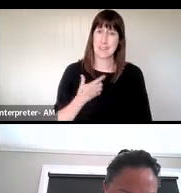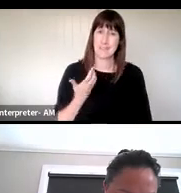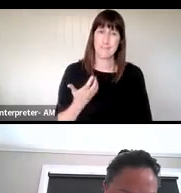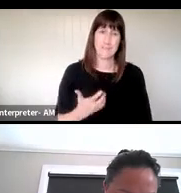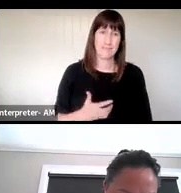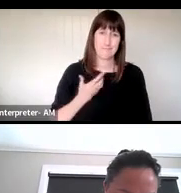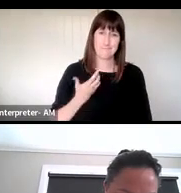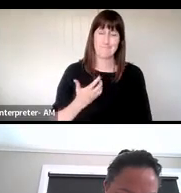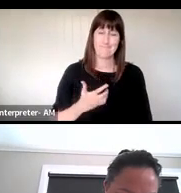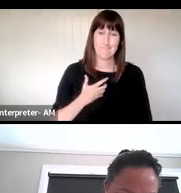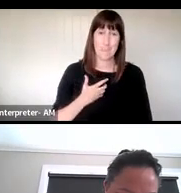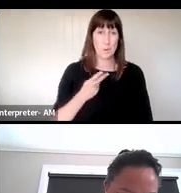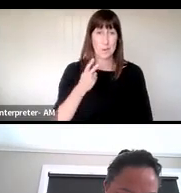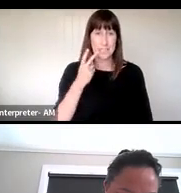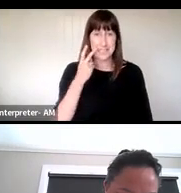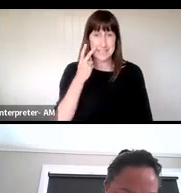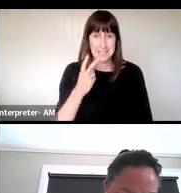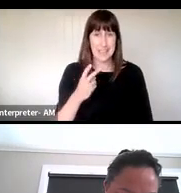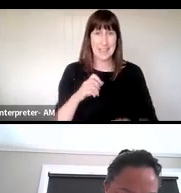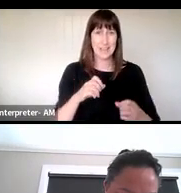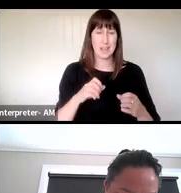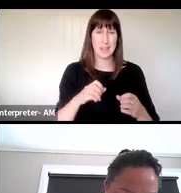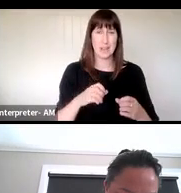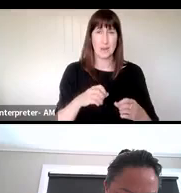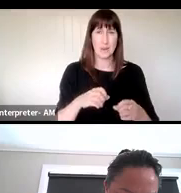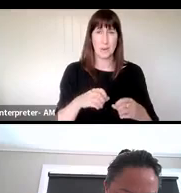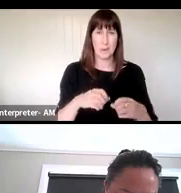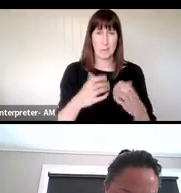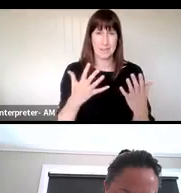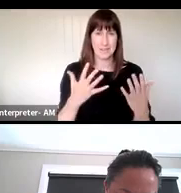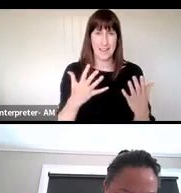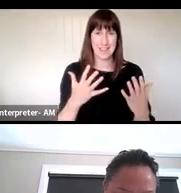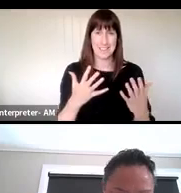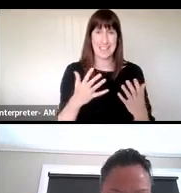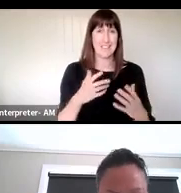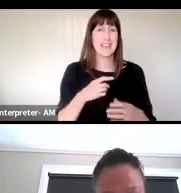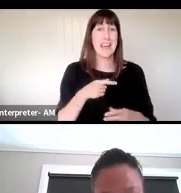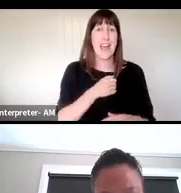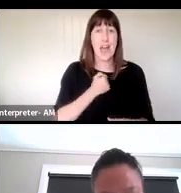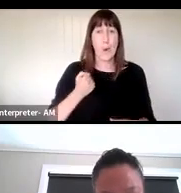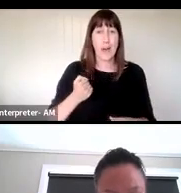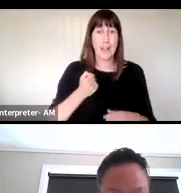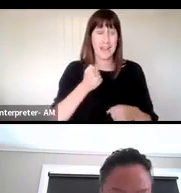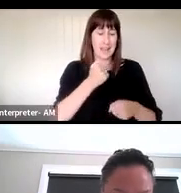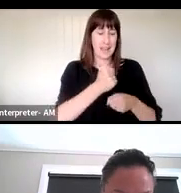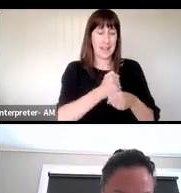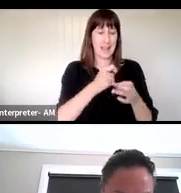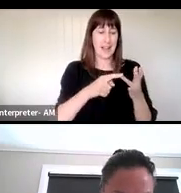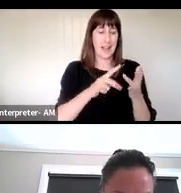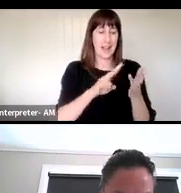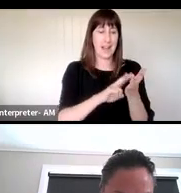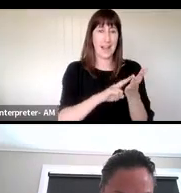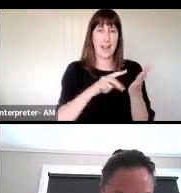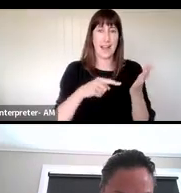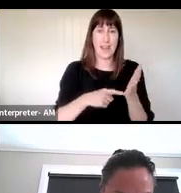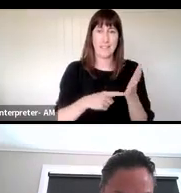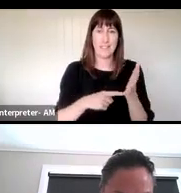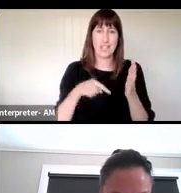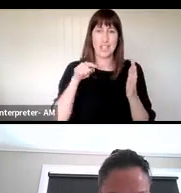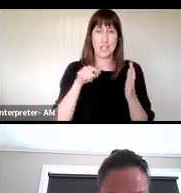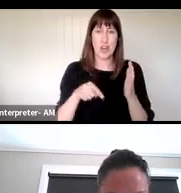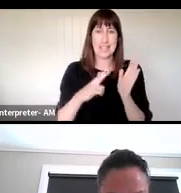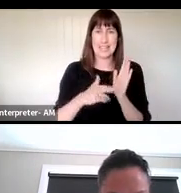to, go and even our baseline, our gov.nz is not accessible or